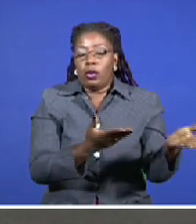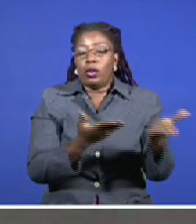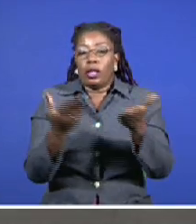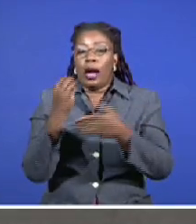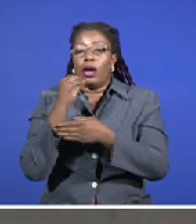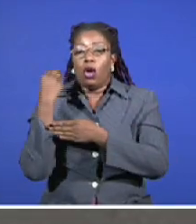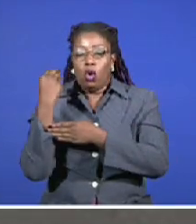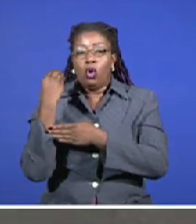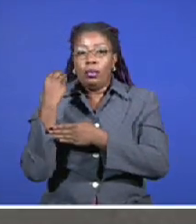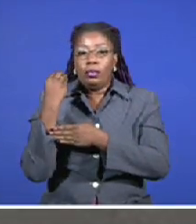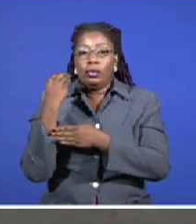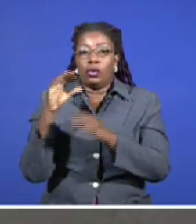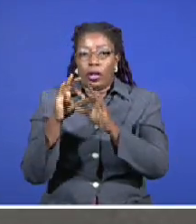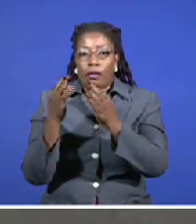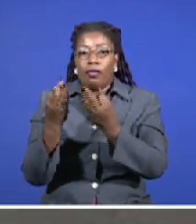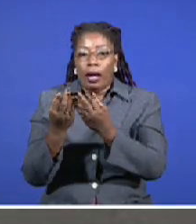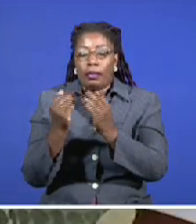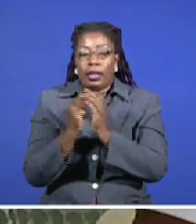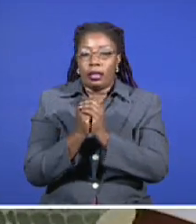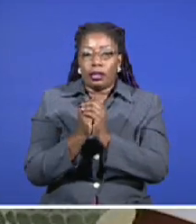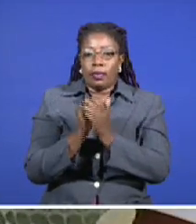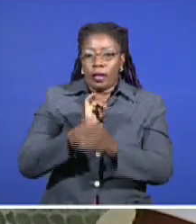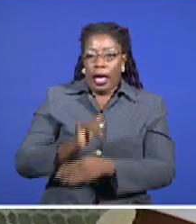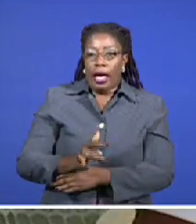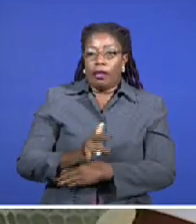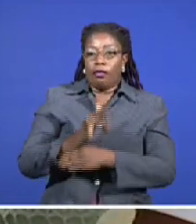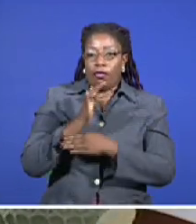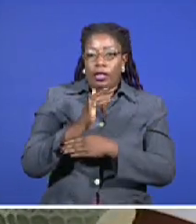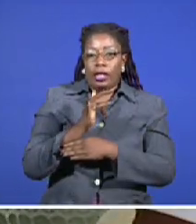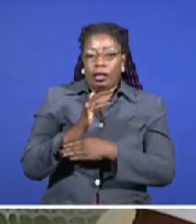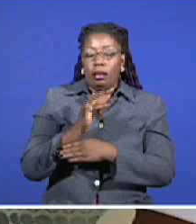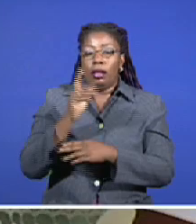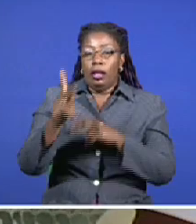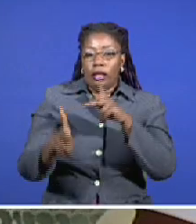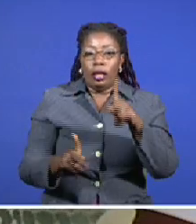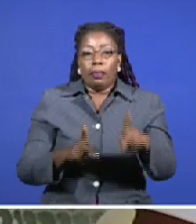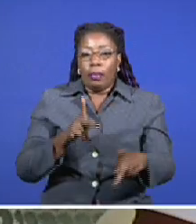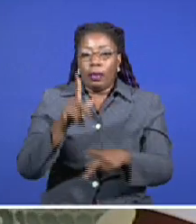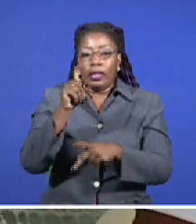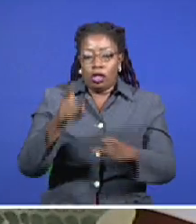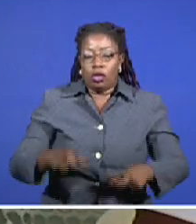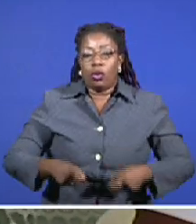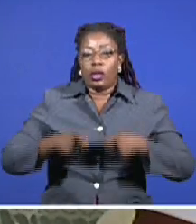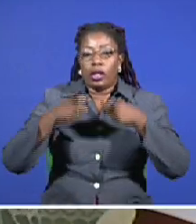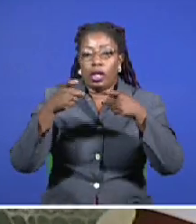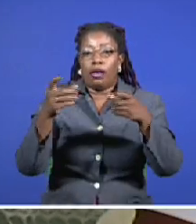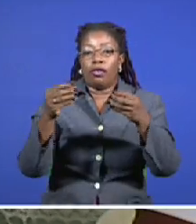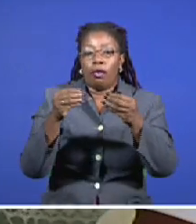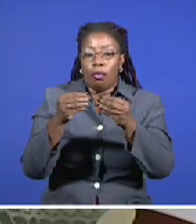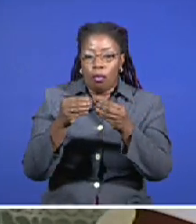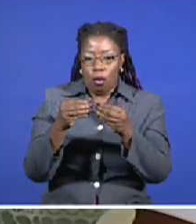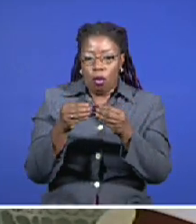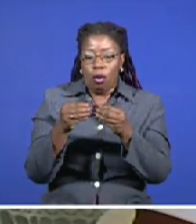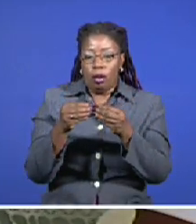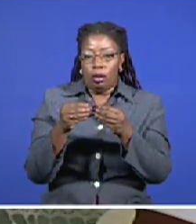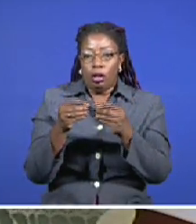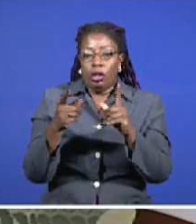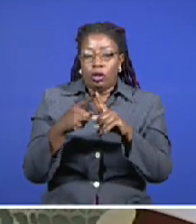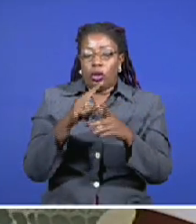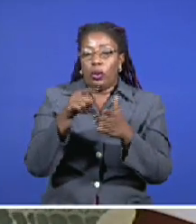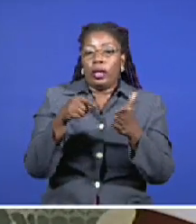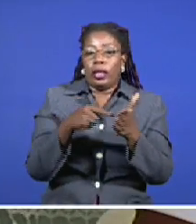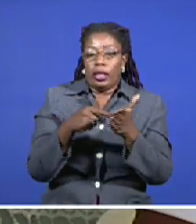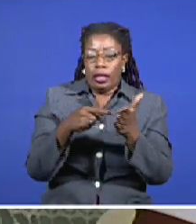their families. I feel that the general public needs to give more money, and the corporate citizens, to this